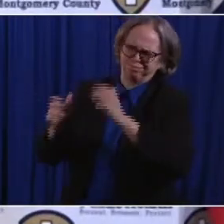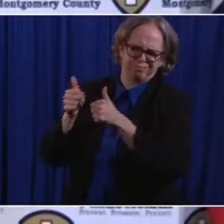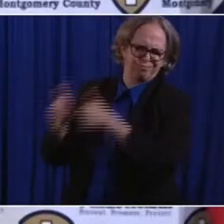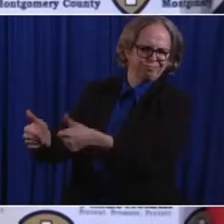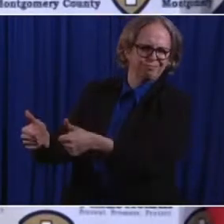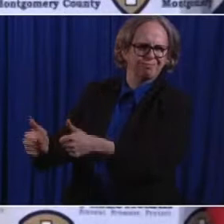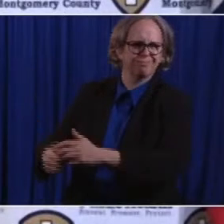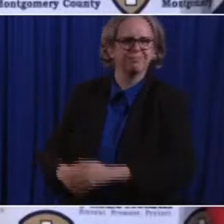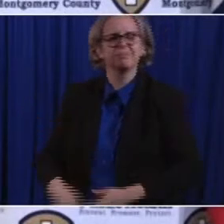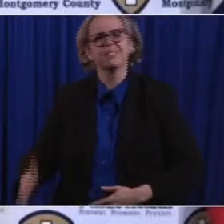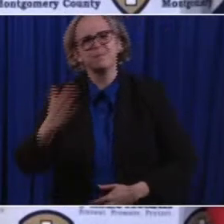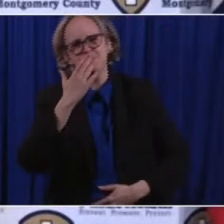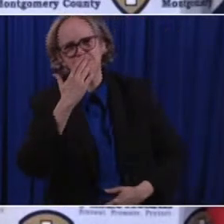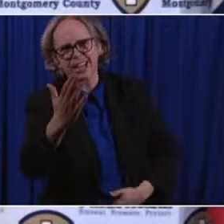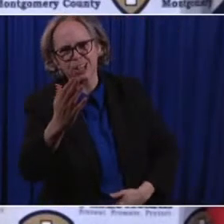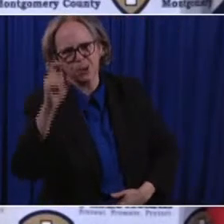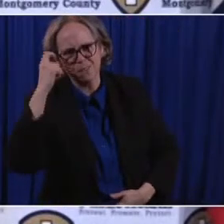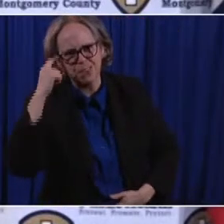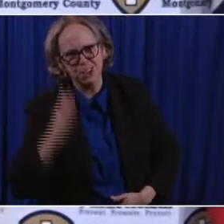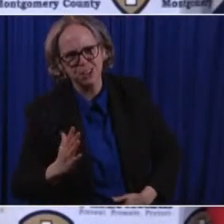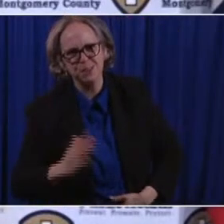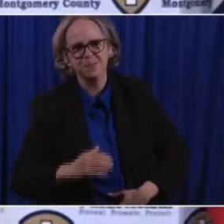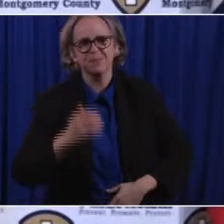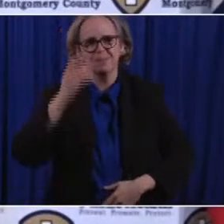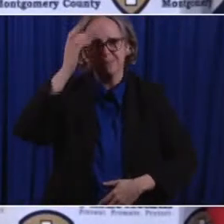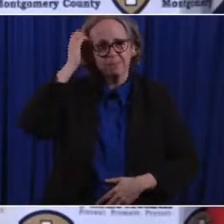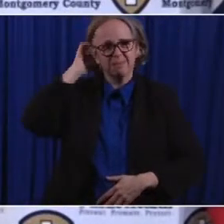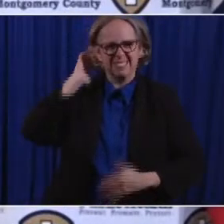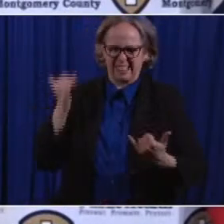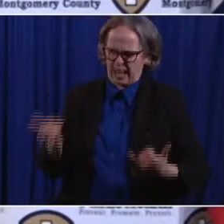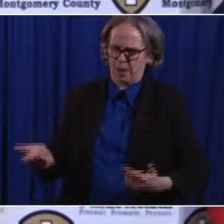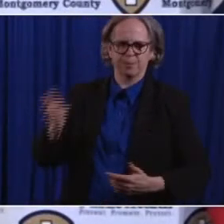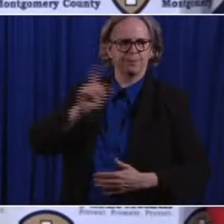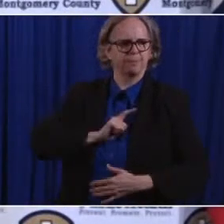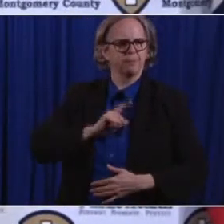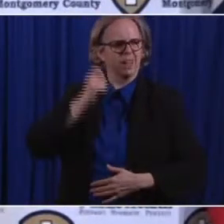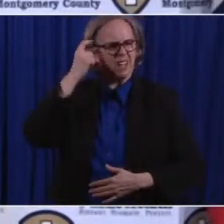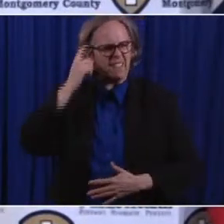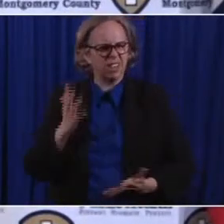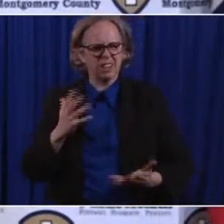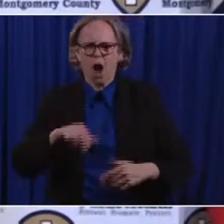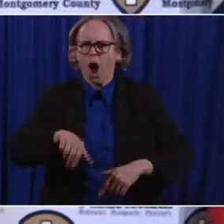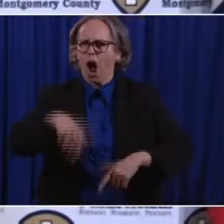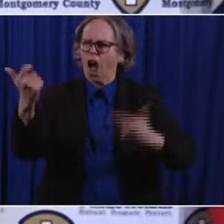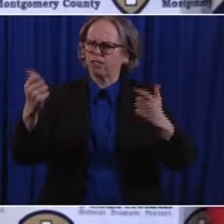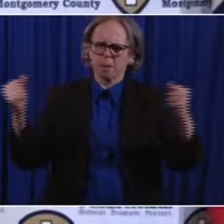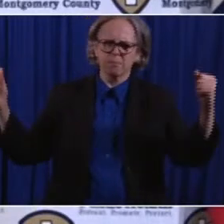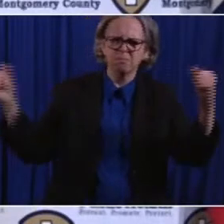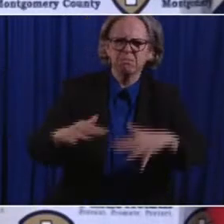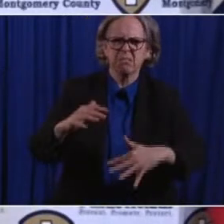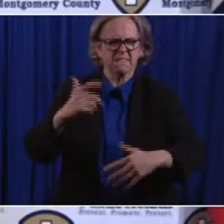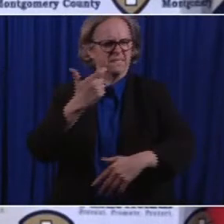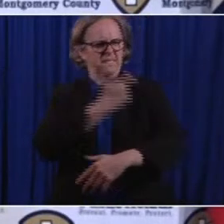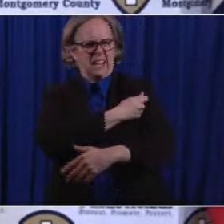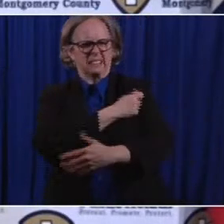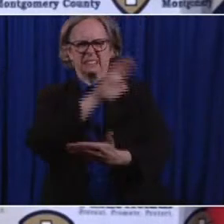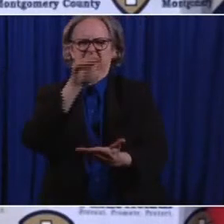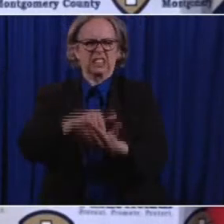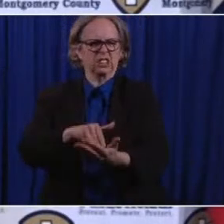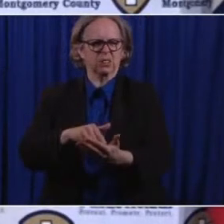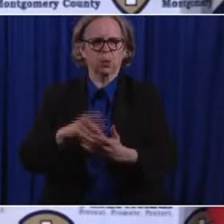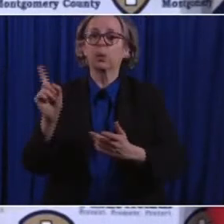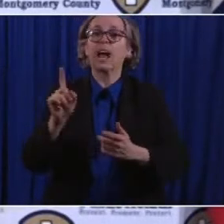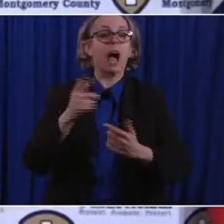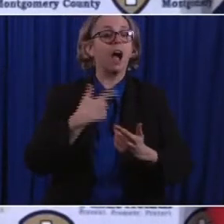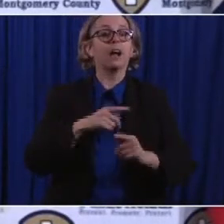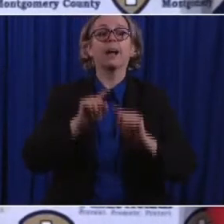us. We have other mass vaccination sites. We're now going to go to Columbus. It's a drive-through clinic at the